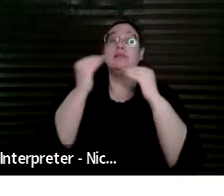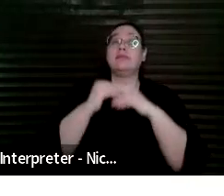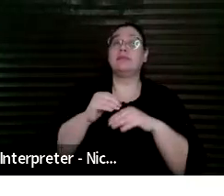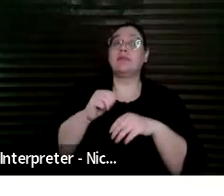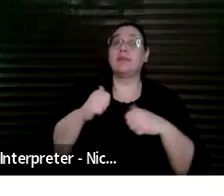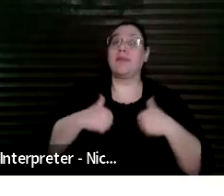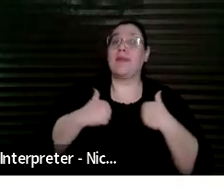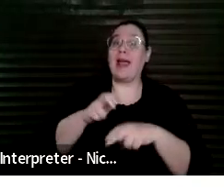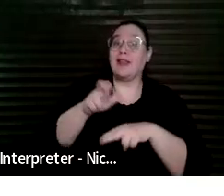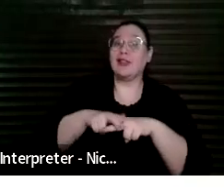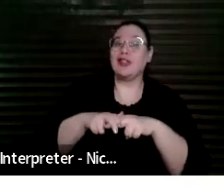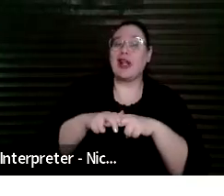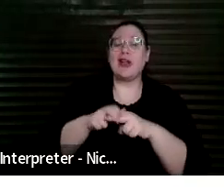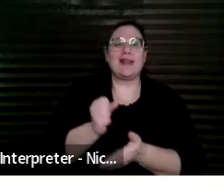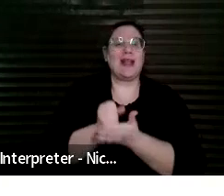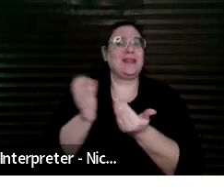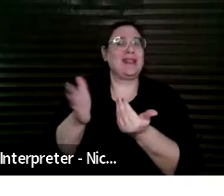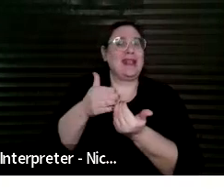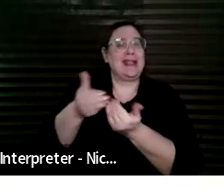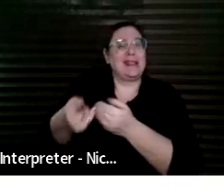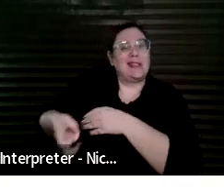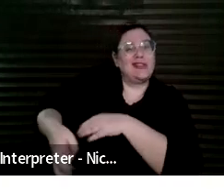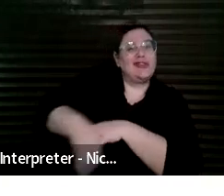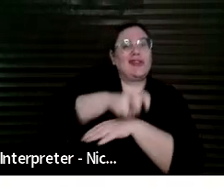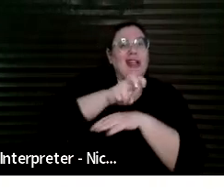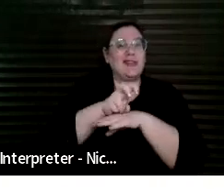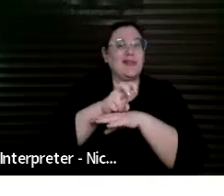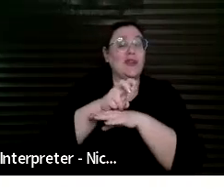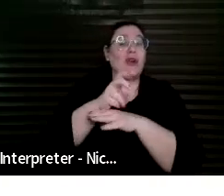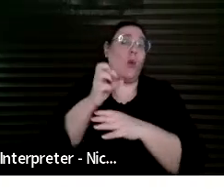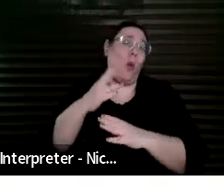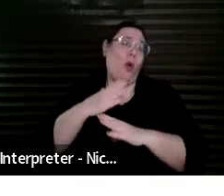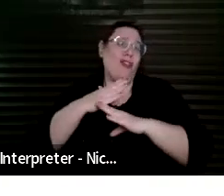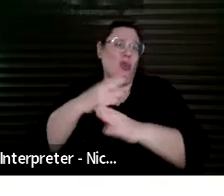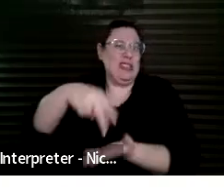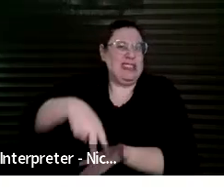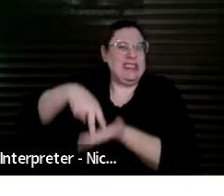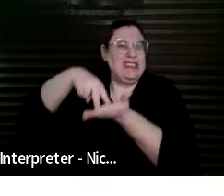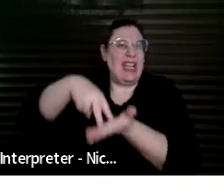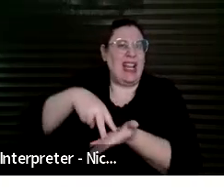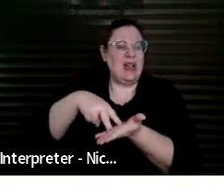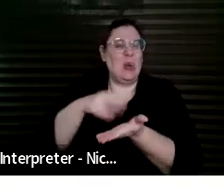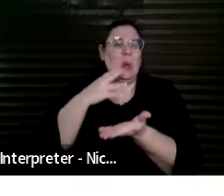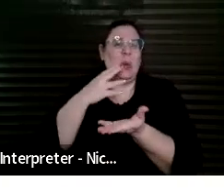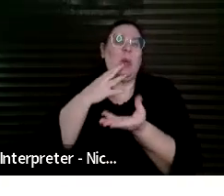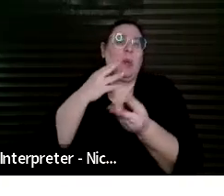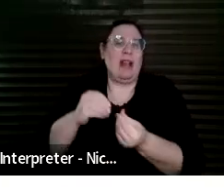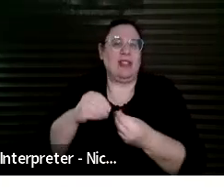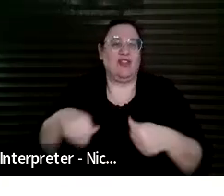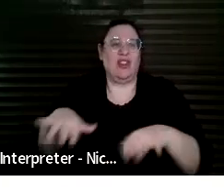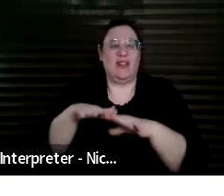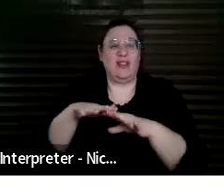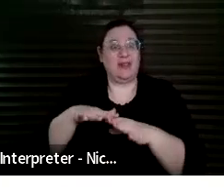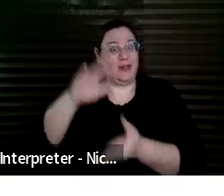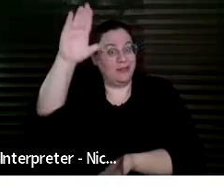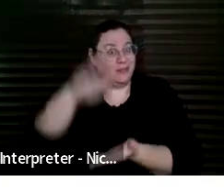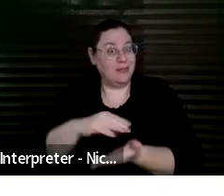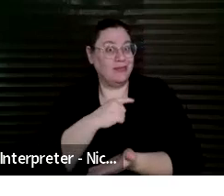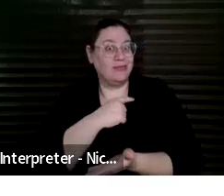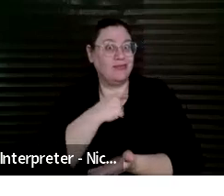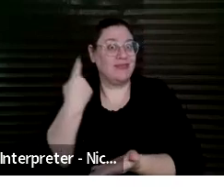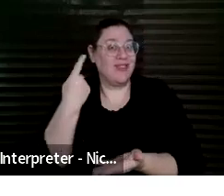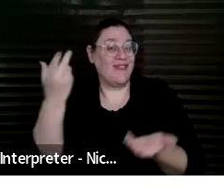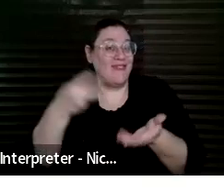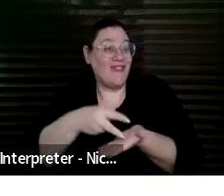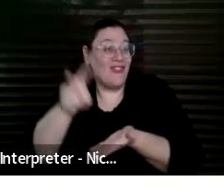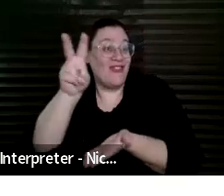easy transferring or avoiding standing on wet surfaces, reducing fall risks. A seat at the